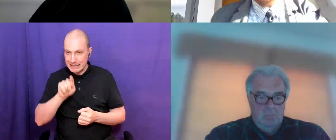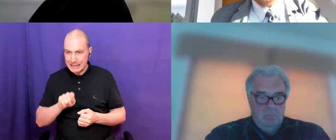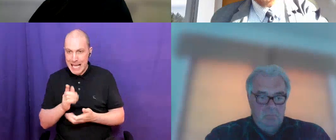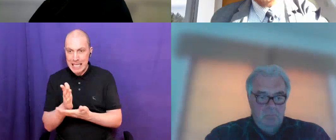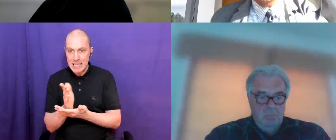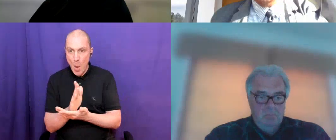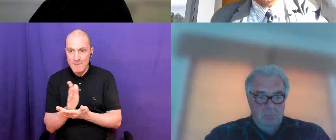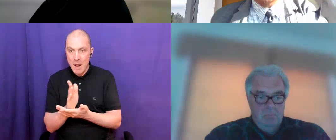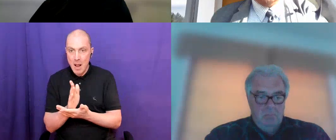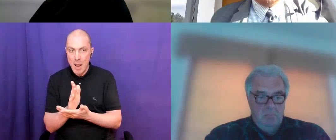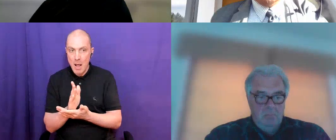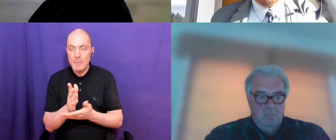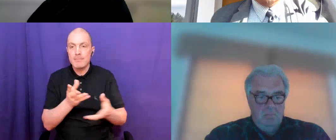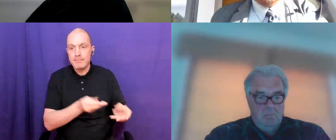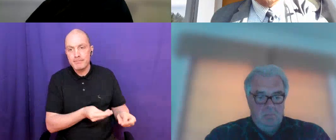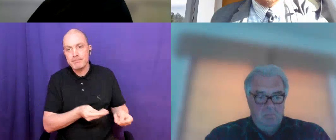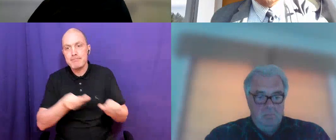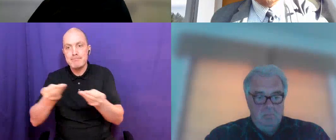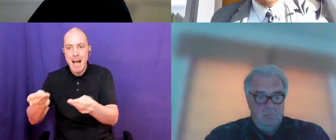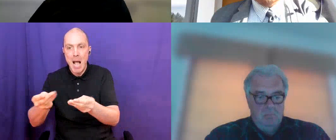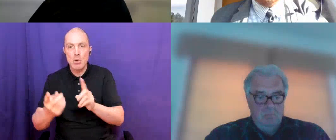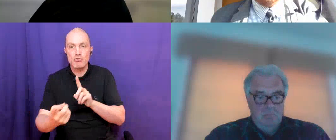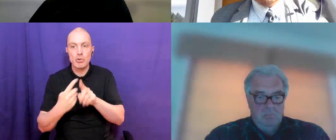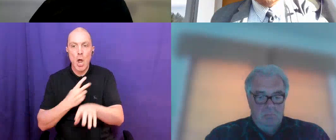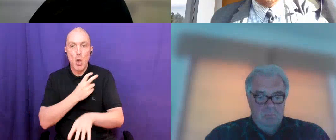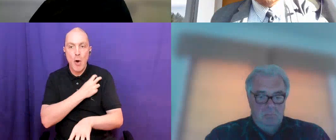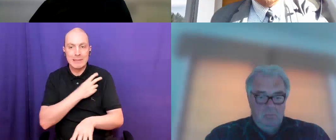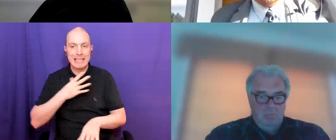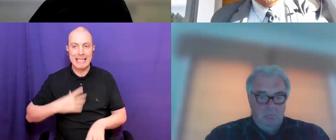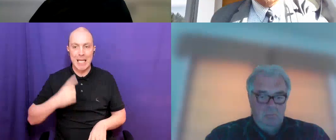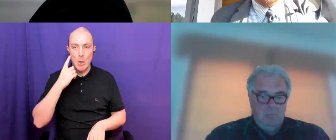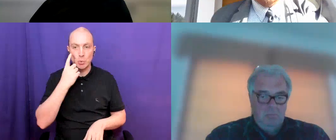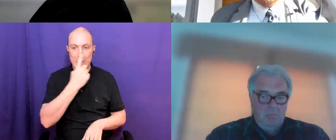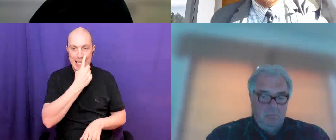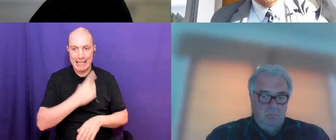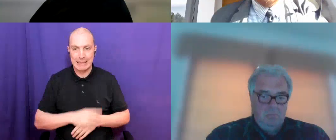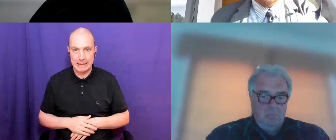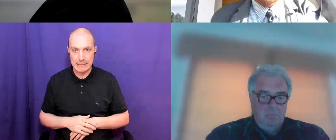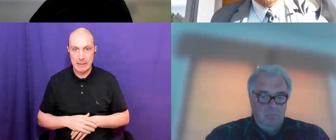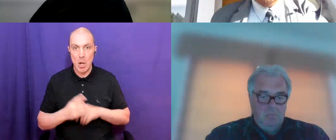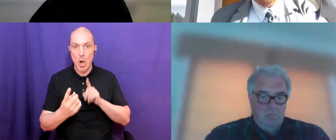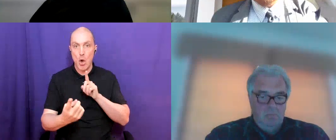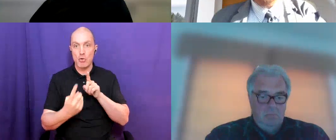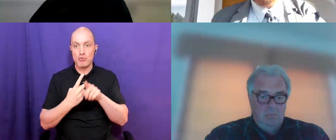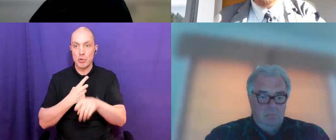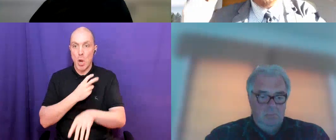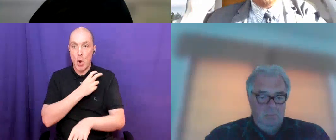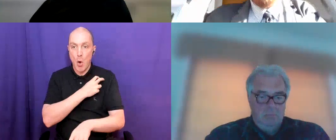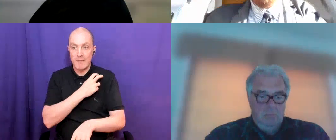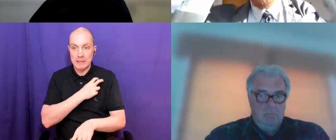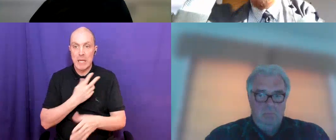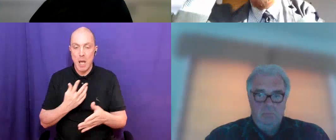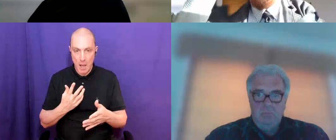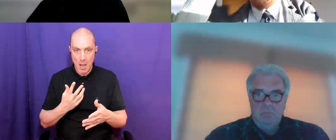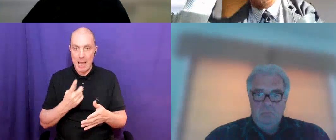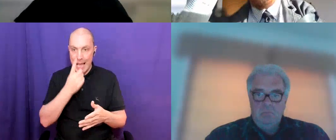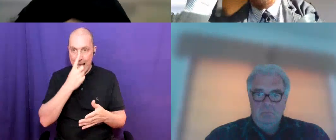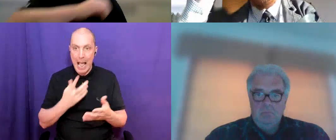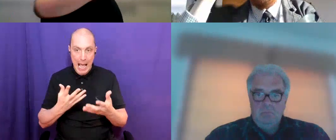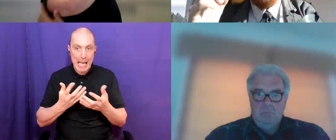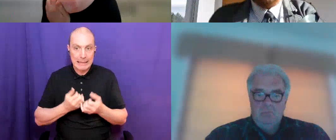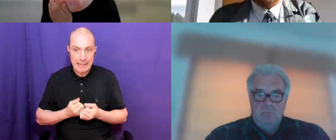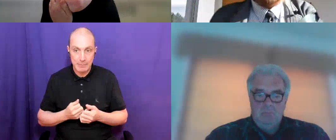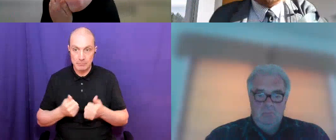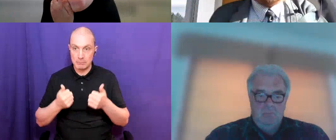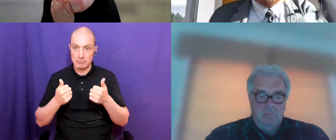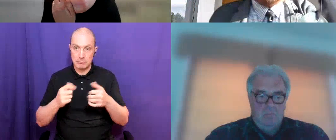for returning officer adjudication. Returning officers adjudication operators can accept good ballot papers, they